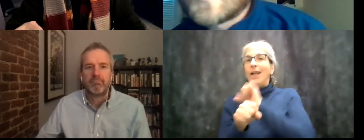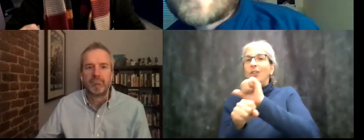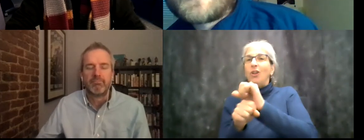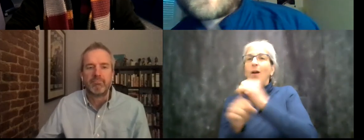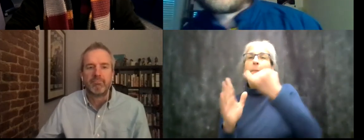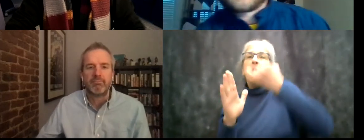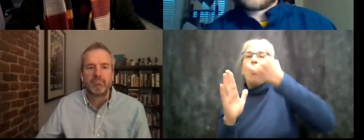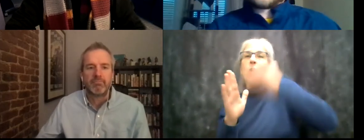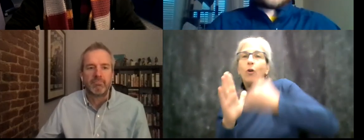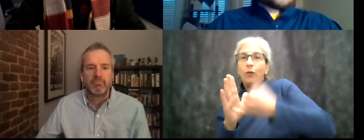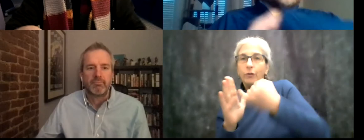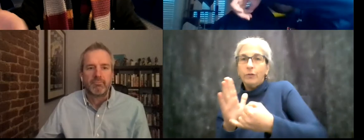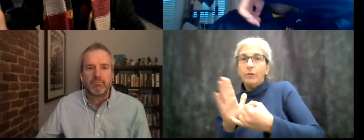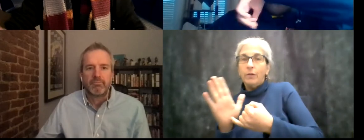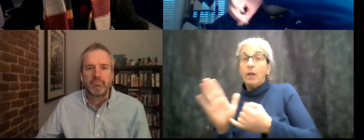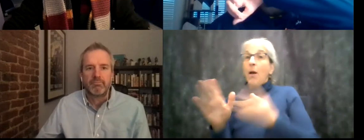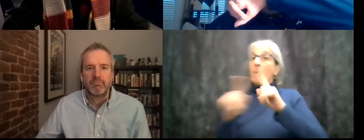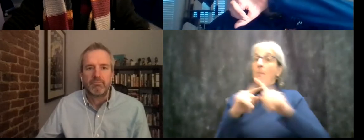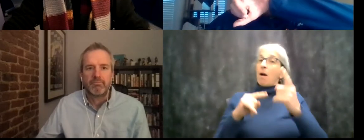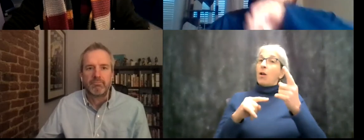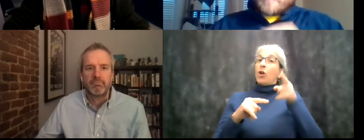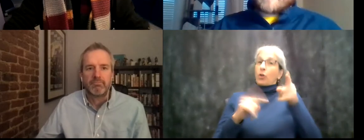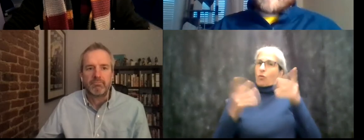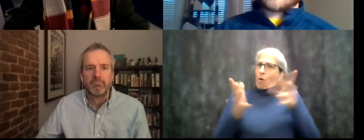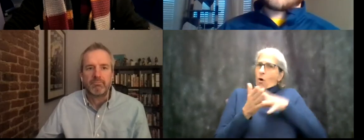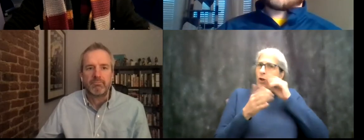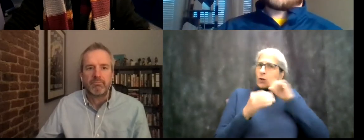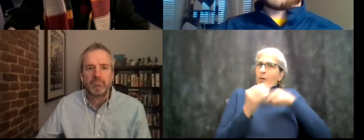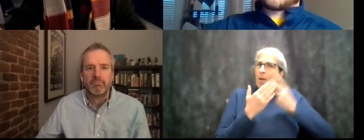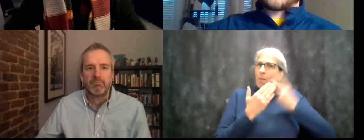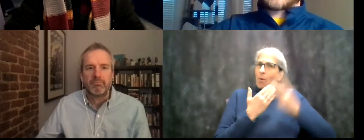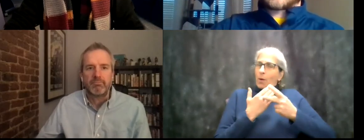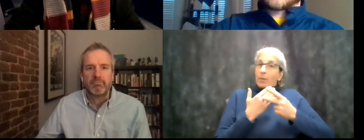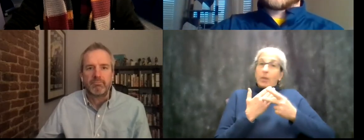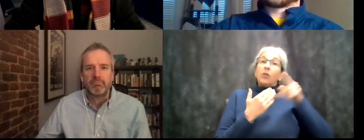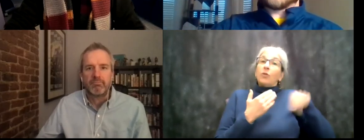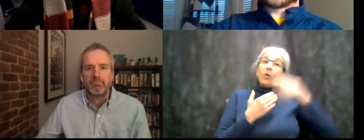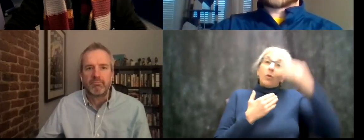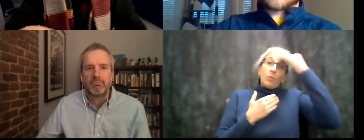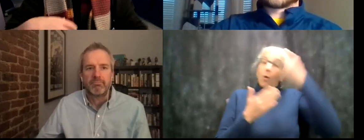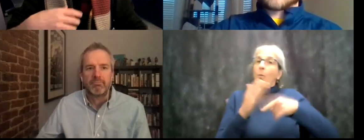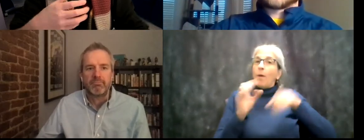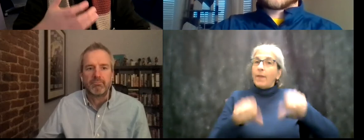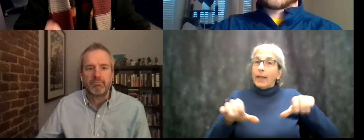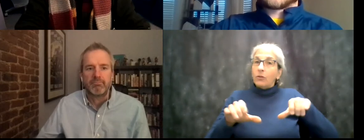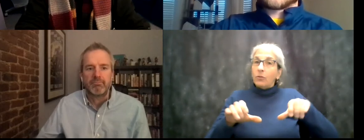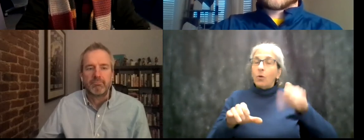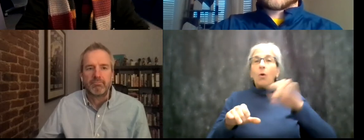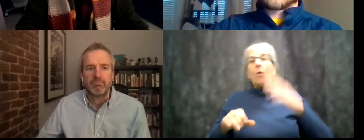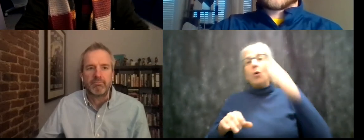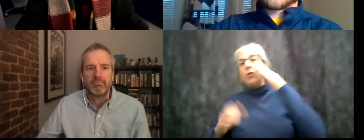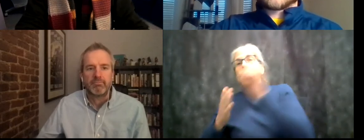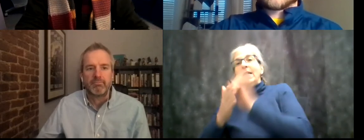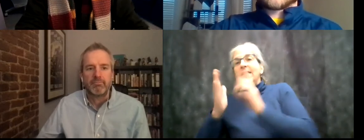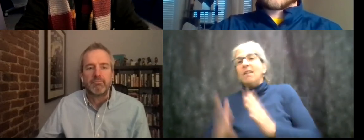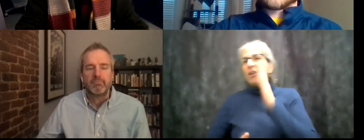really good is because you learned a little bit about programming, you know what they can do, or you've learned what designers are going to